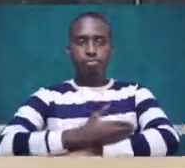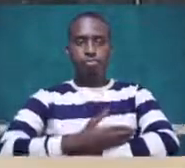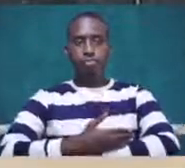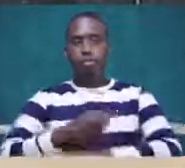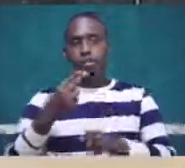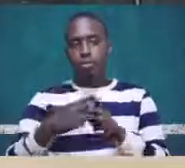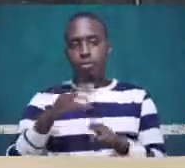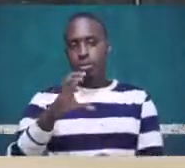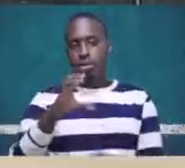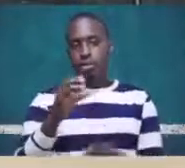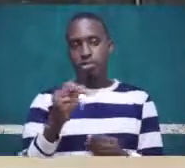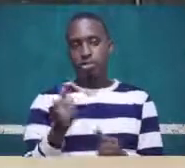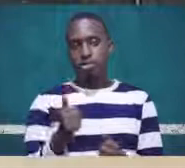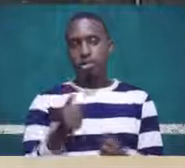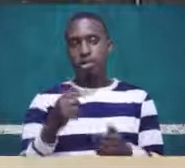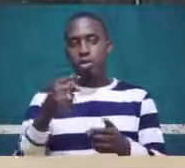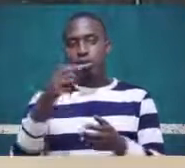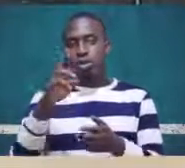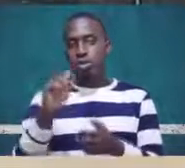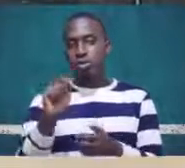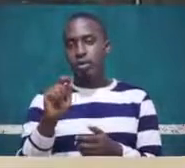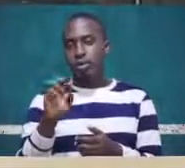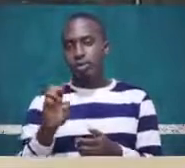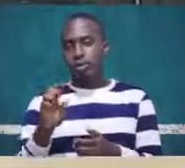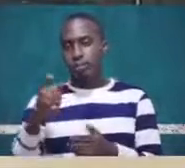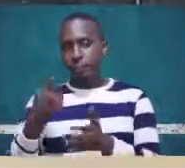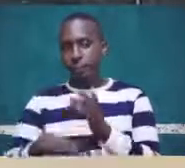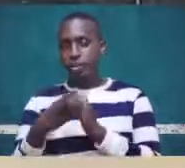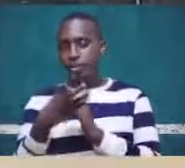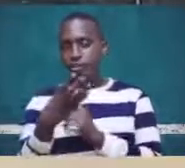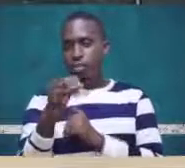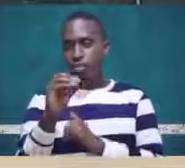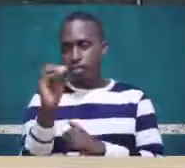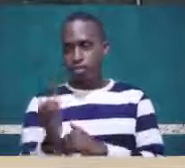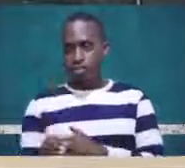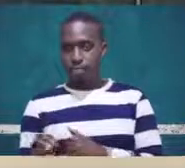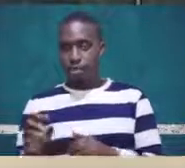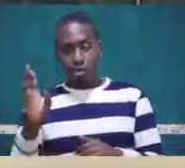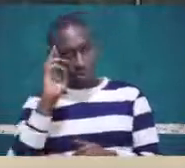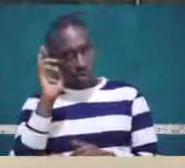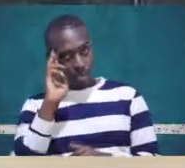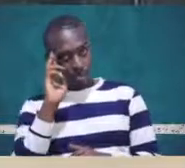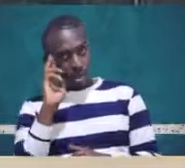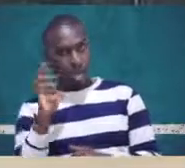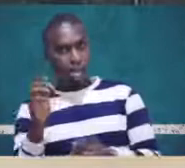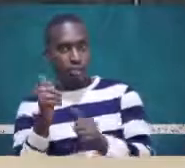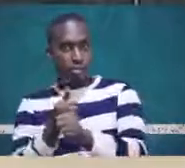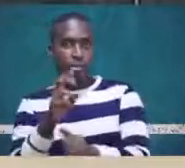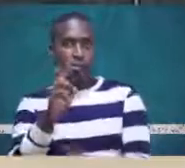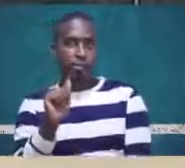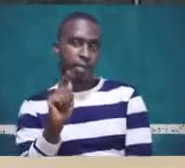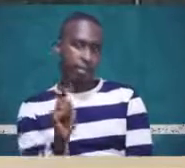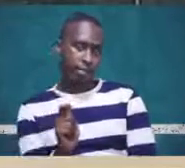duty, at a rate of 40% followed by a VAT. You remember what it means, value added tax